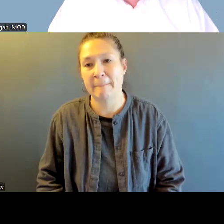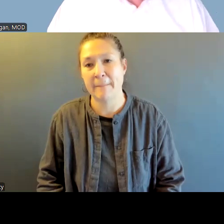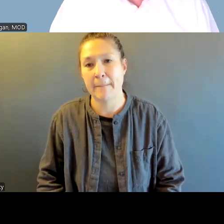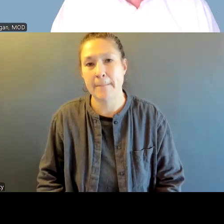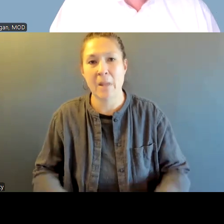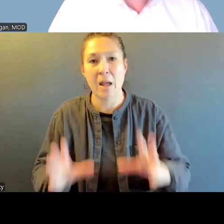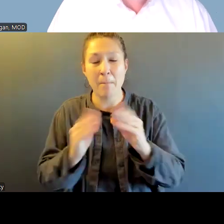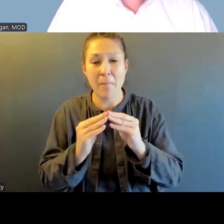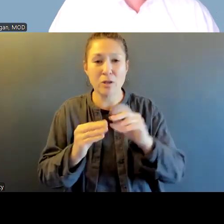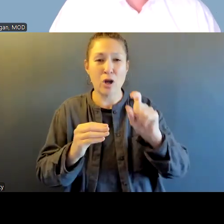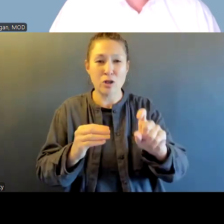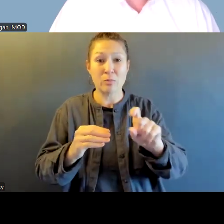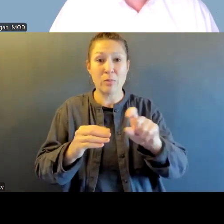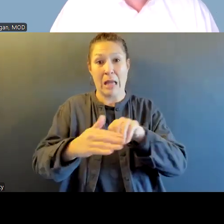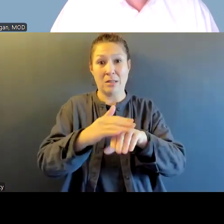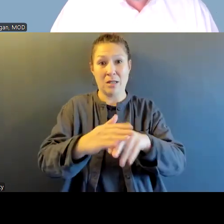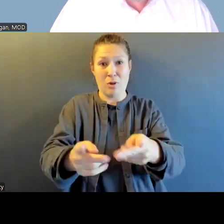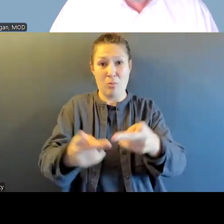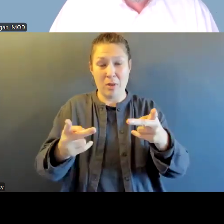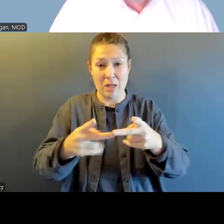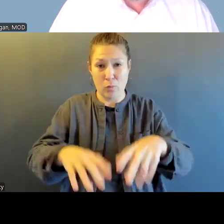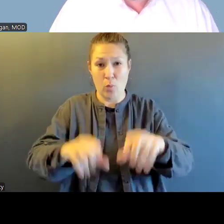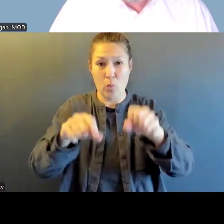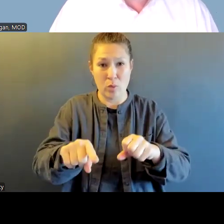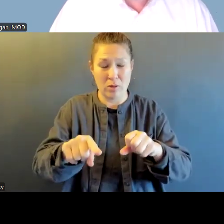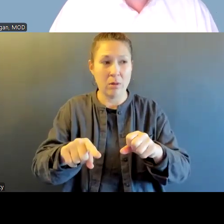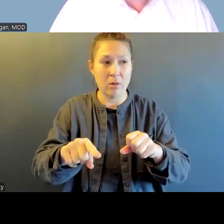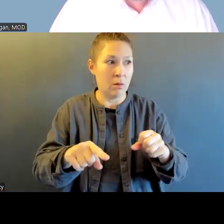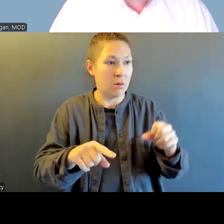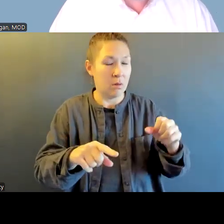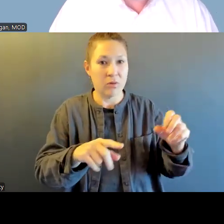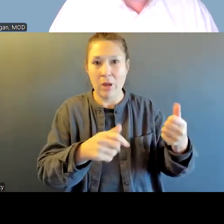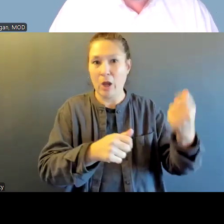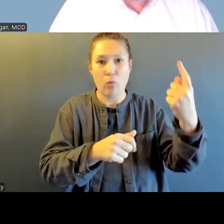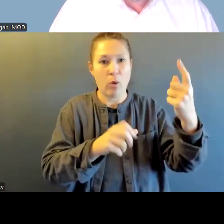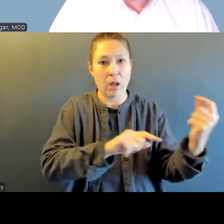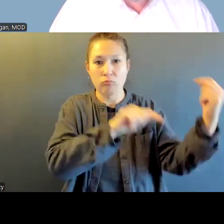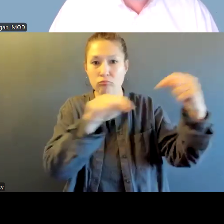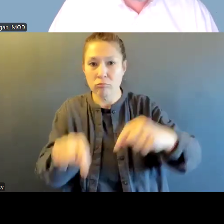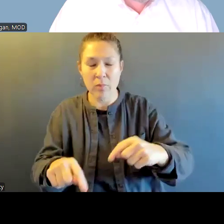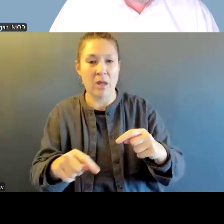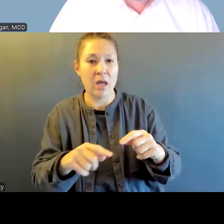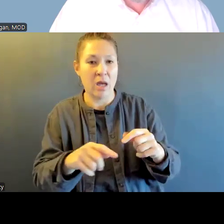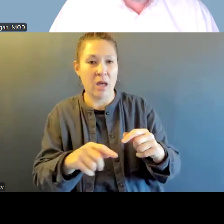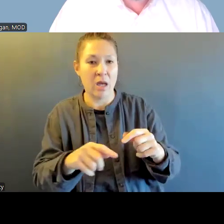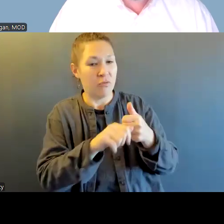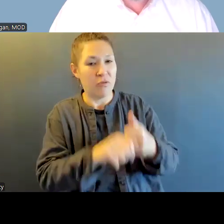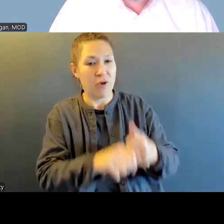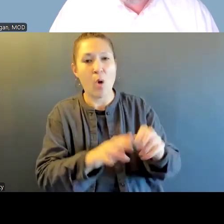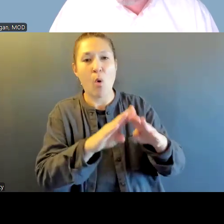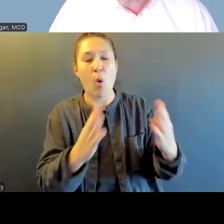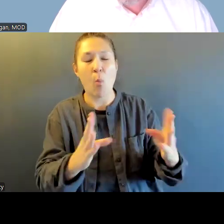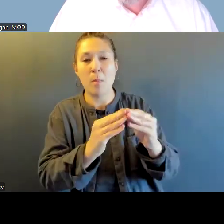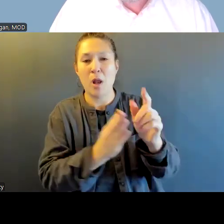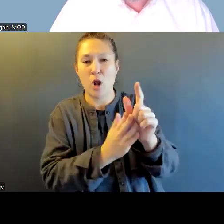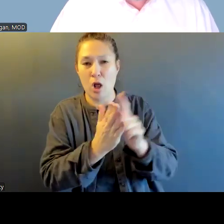accessible locations to provide necessary accommodations and comply with our open meeting law as well. And virtual participation options should